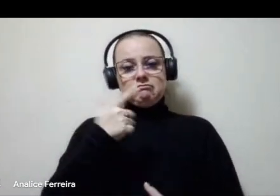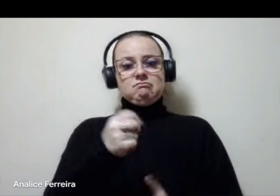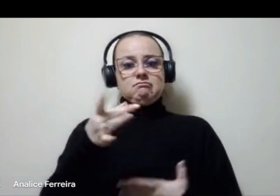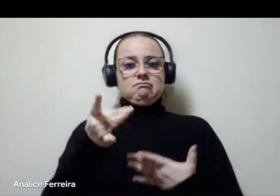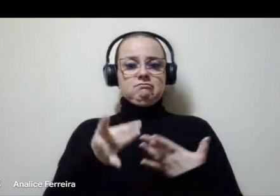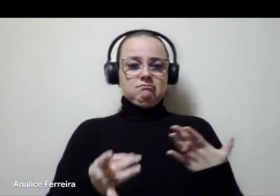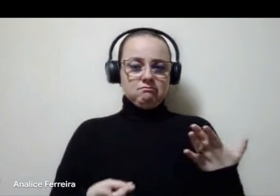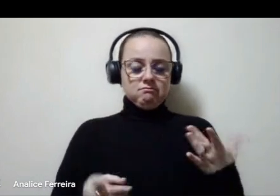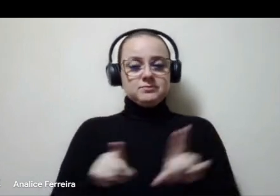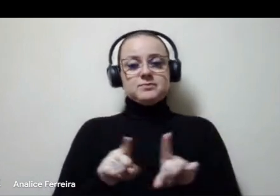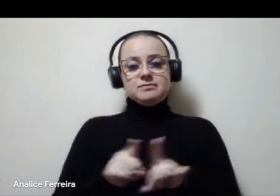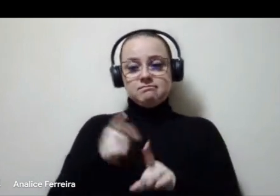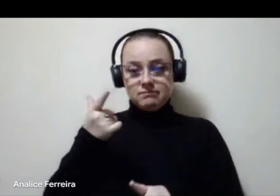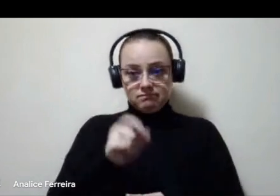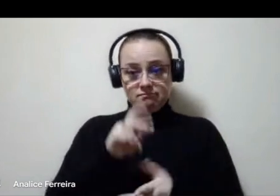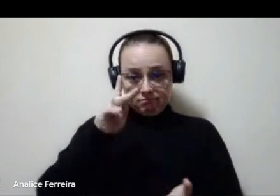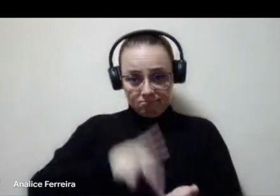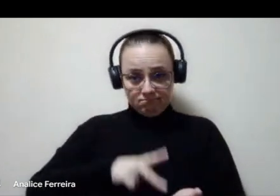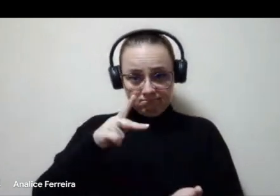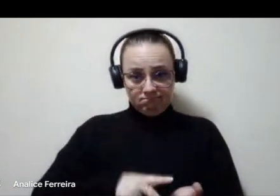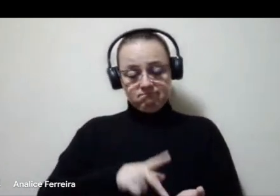to debate